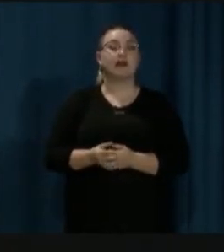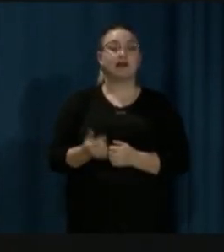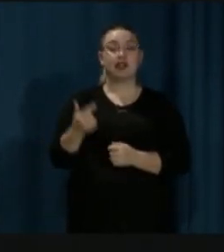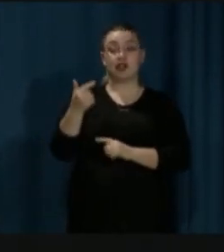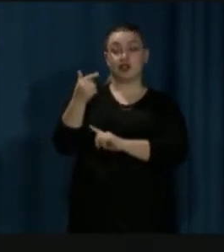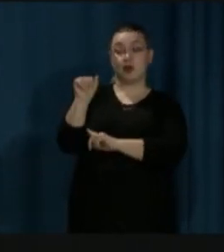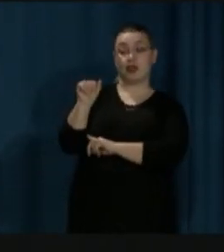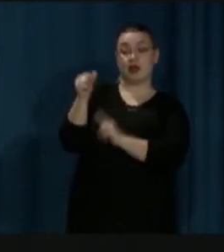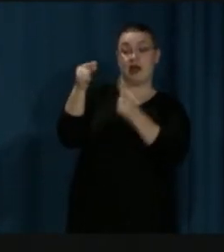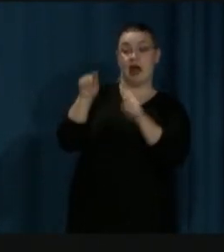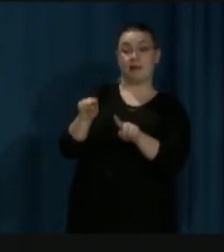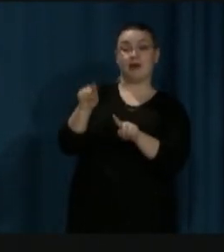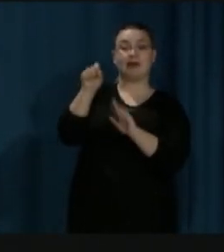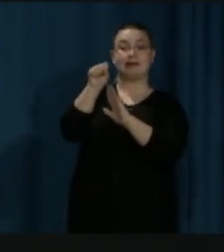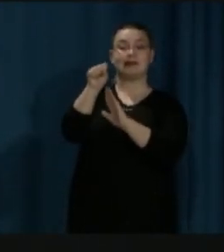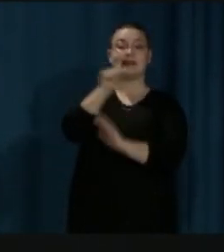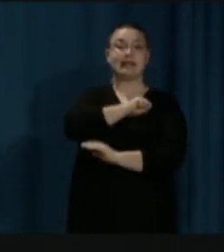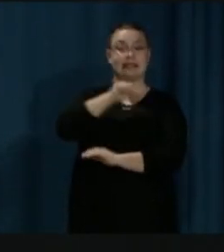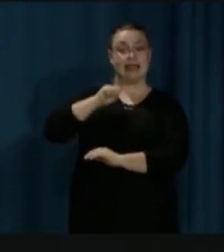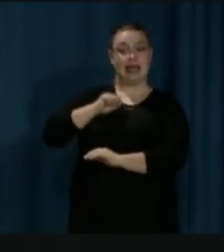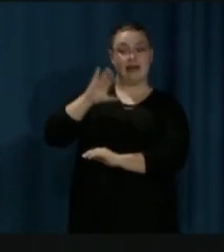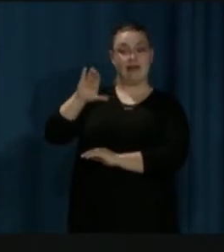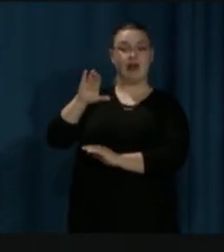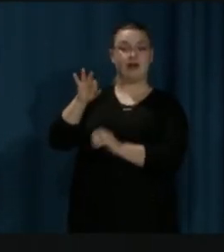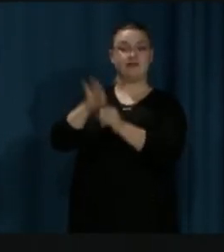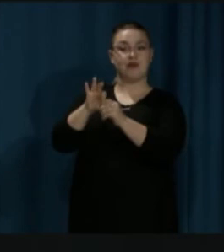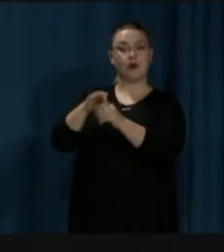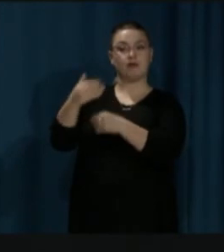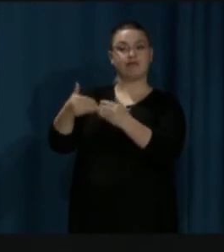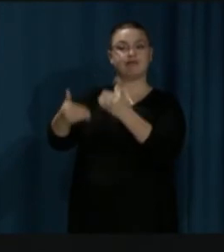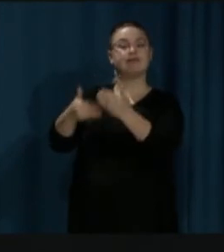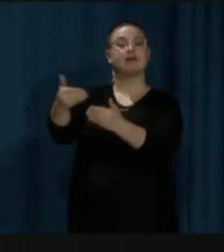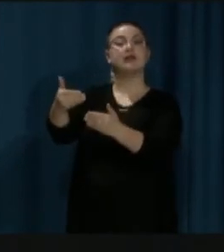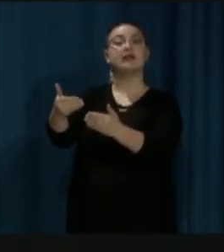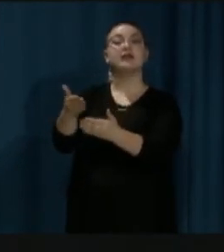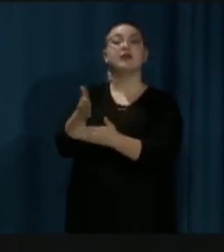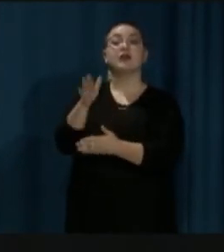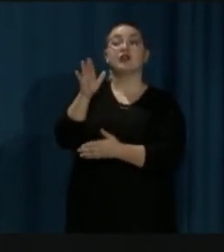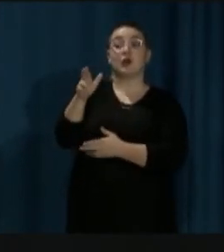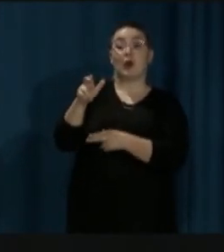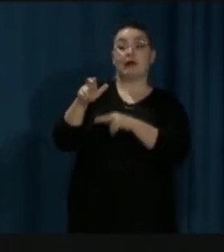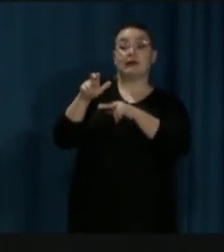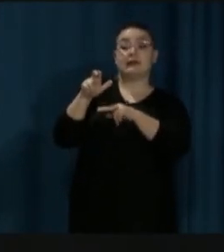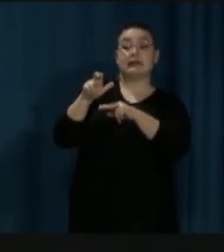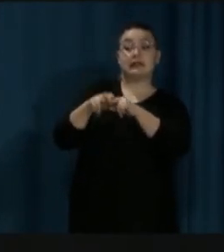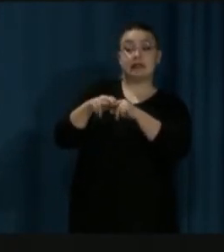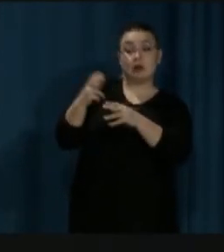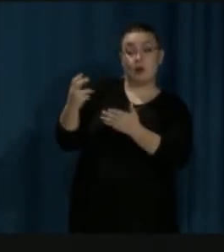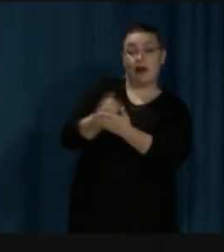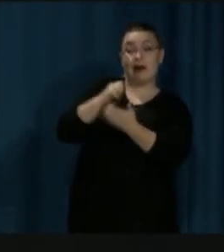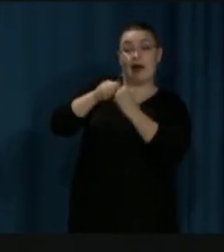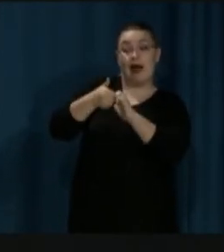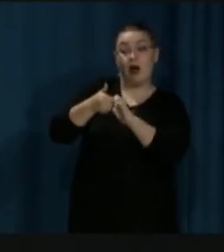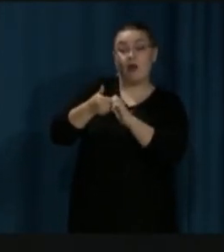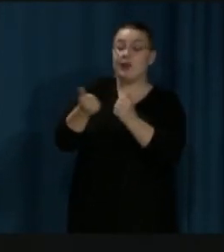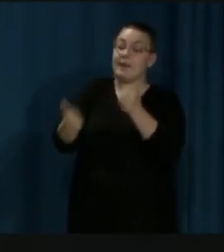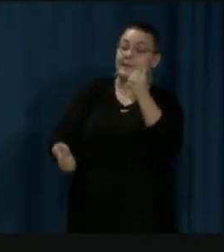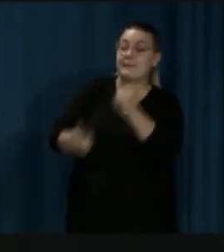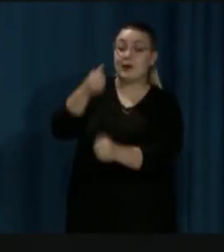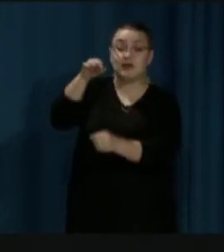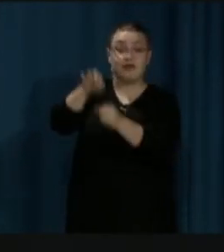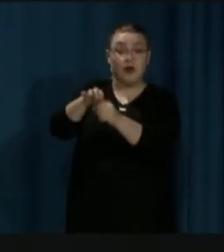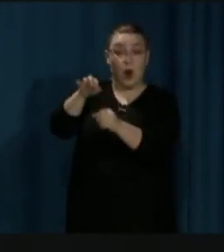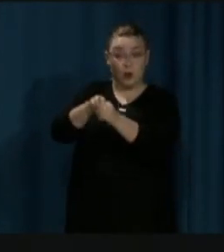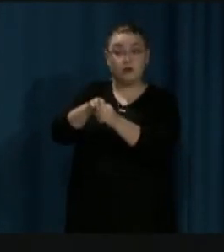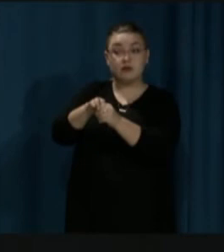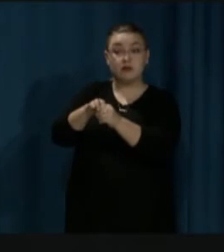in 2020 with their Senate race. Where some states you can win your seat with a plurality of votes, meaning you just get the most votes of all the